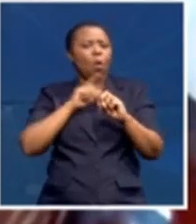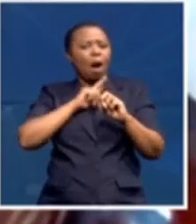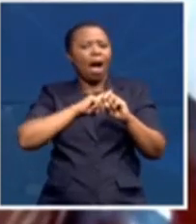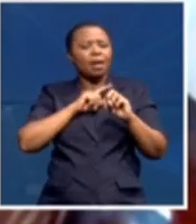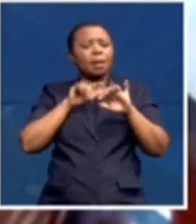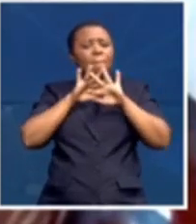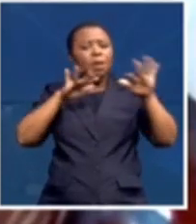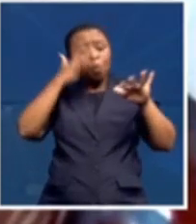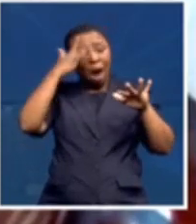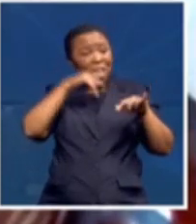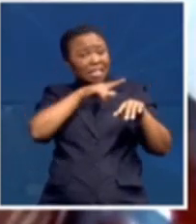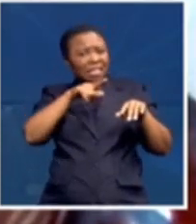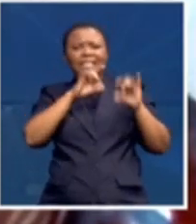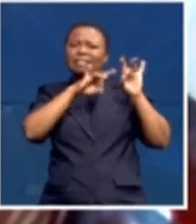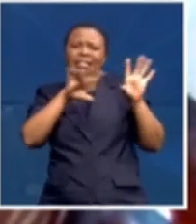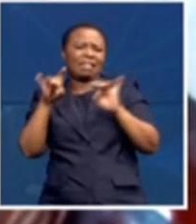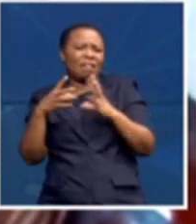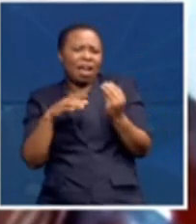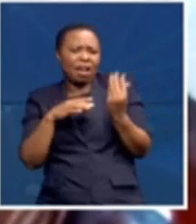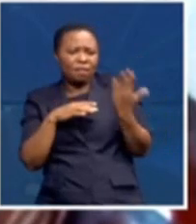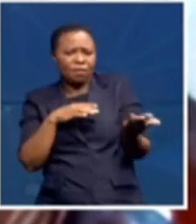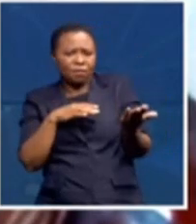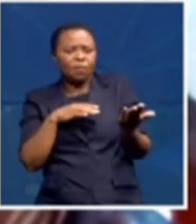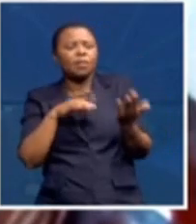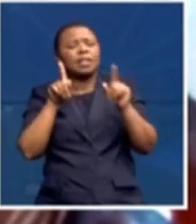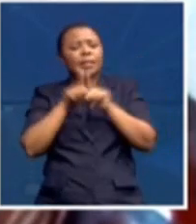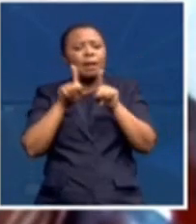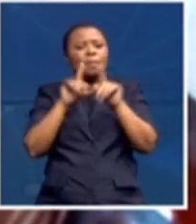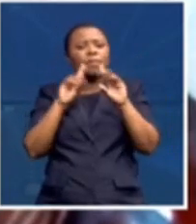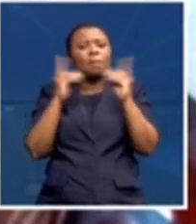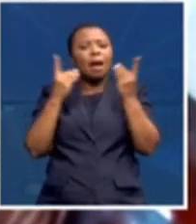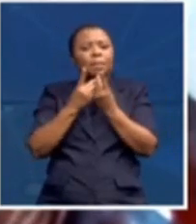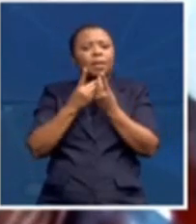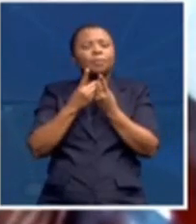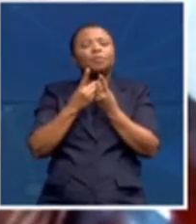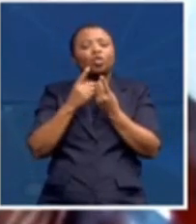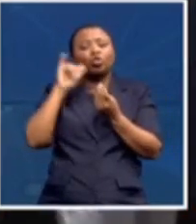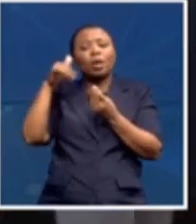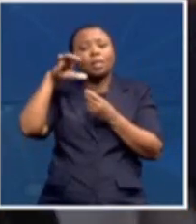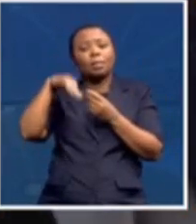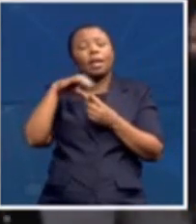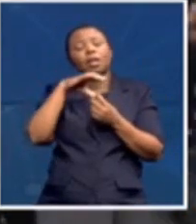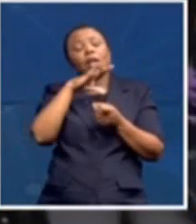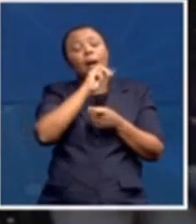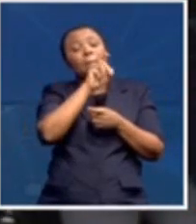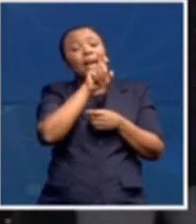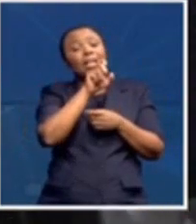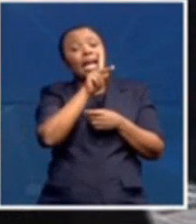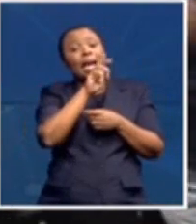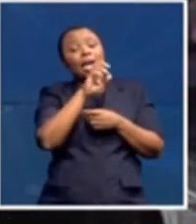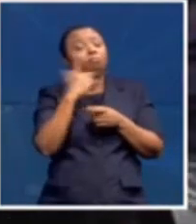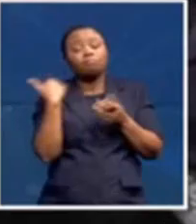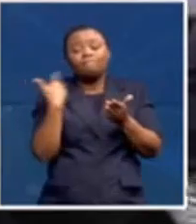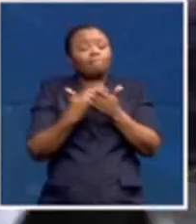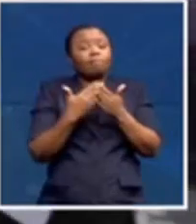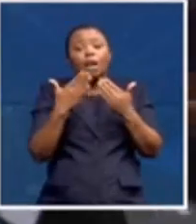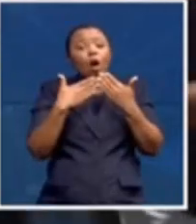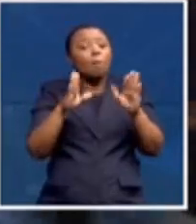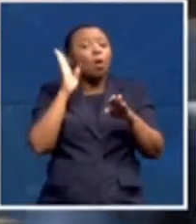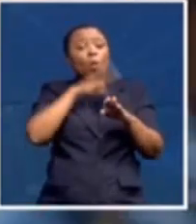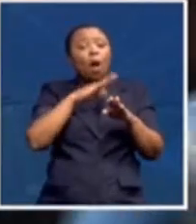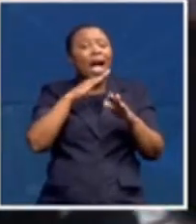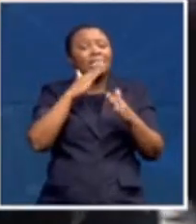Accident Emergency Department of Charlotte Maxeke Johannesburg Hospital won't open possibly until mid-April. So it's clear that people's